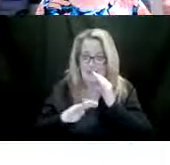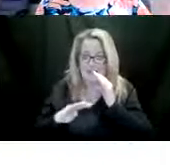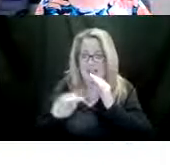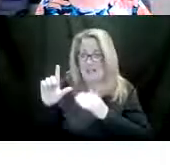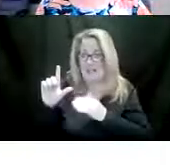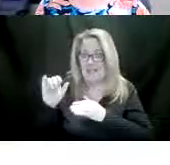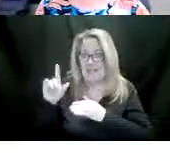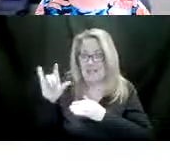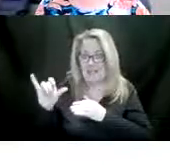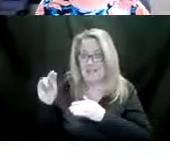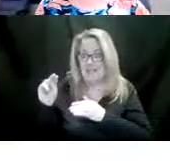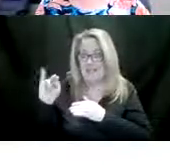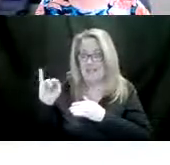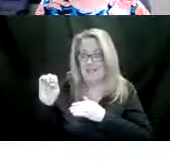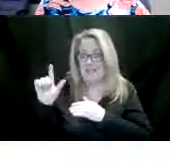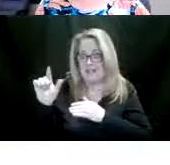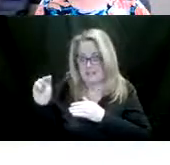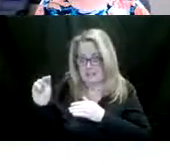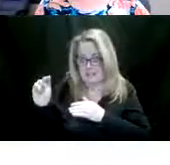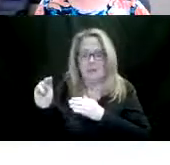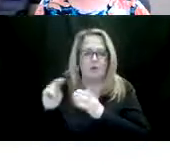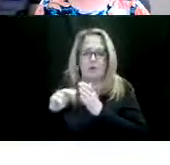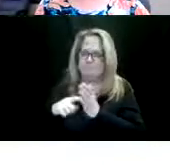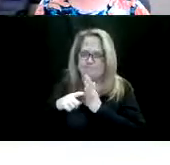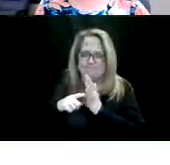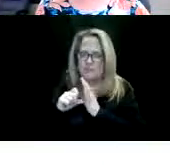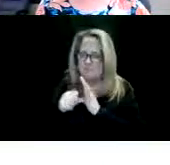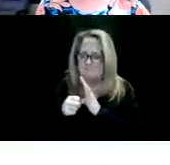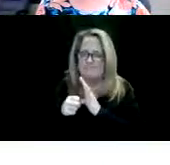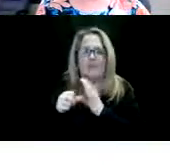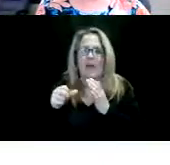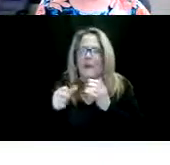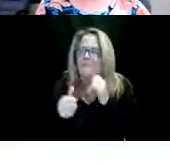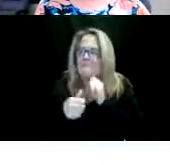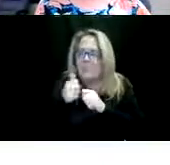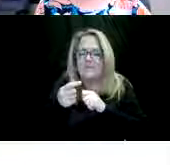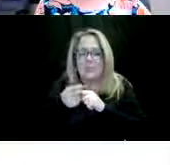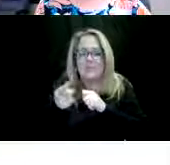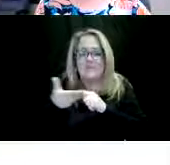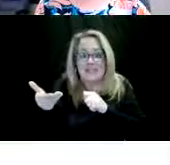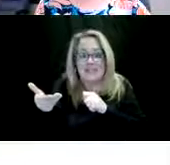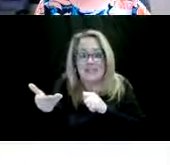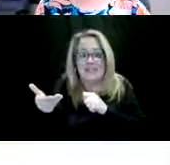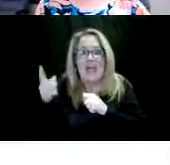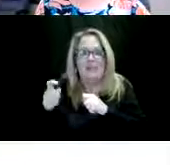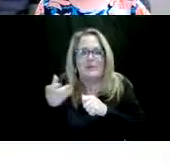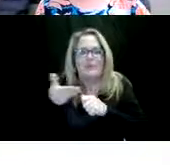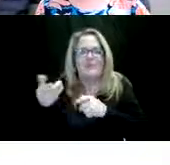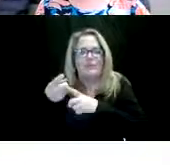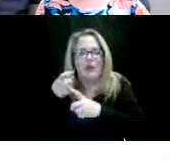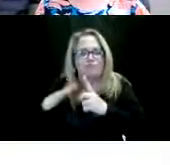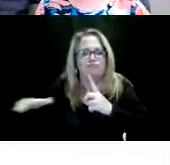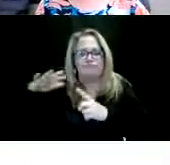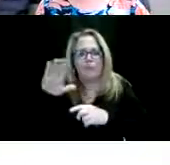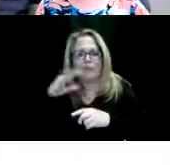Nielsen really insisted that most of them be everyday items from around home. If you think about it, that kind of